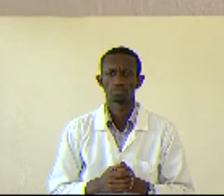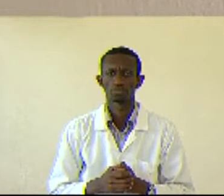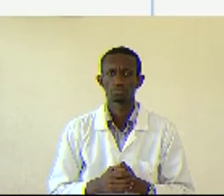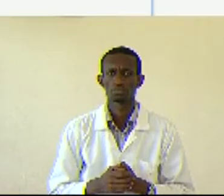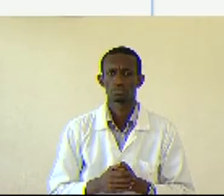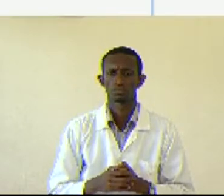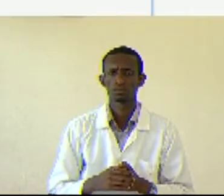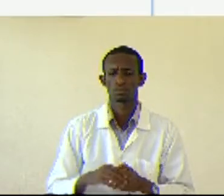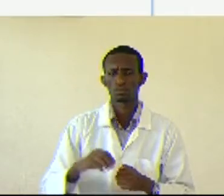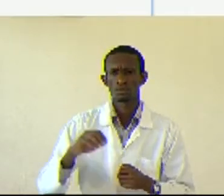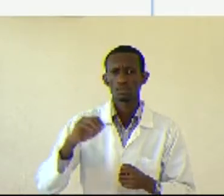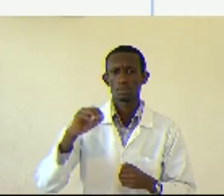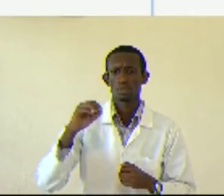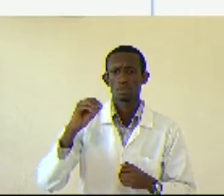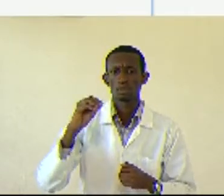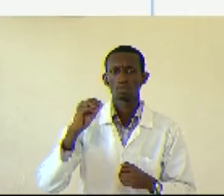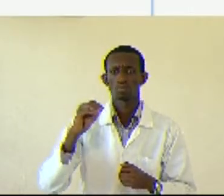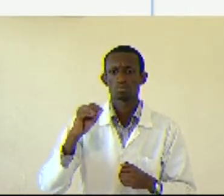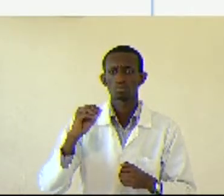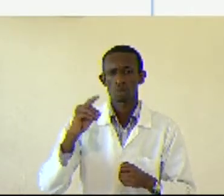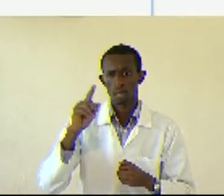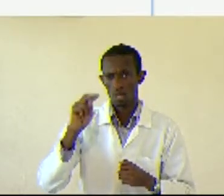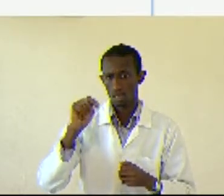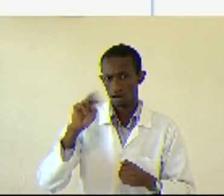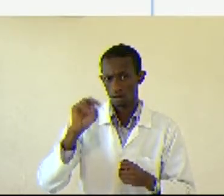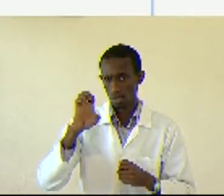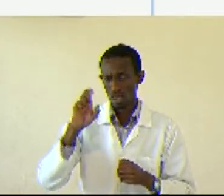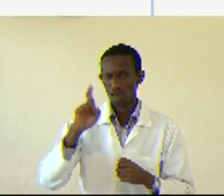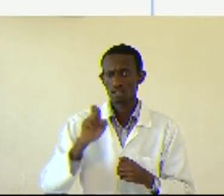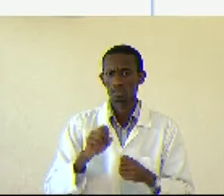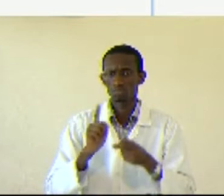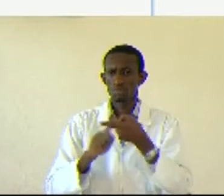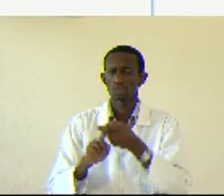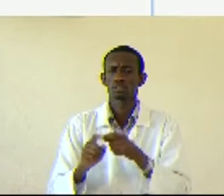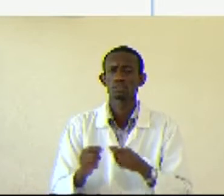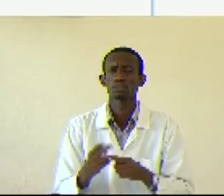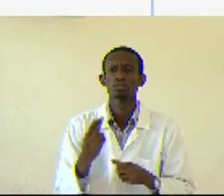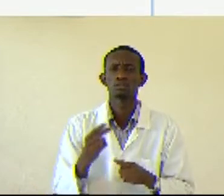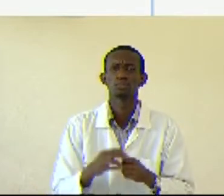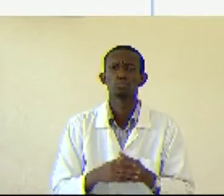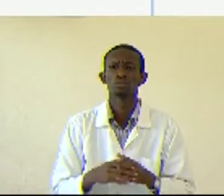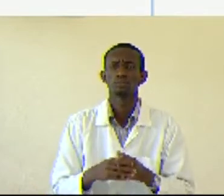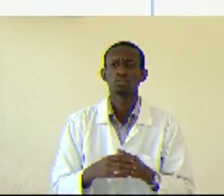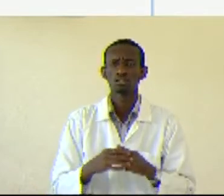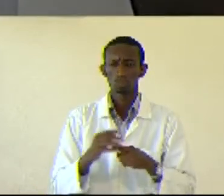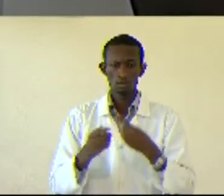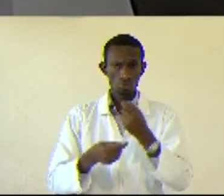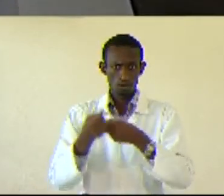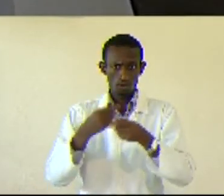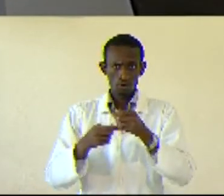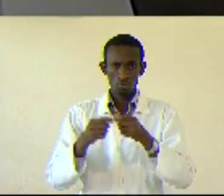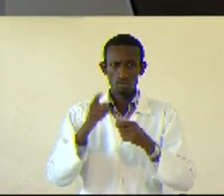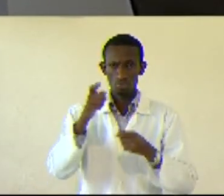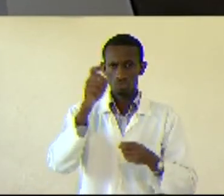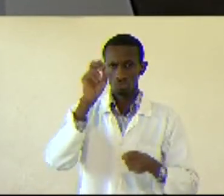ln of ax plus b, this is a linear function, right? Divided by a, the derivative of this function will give